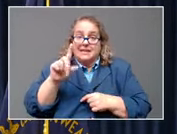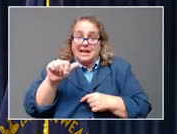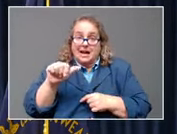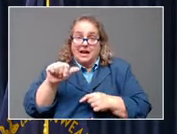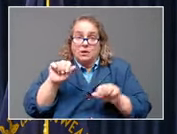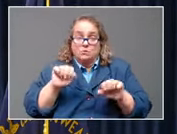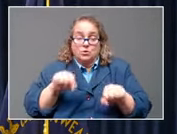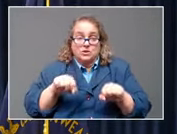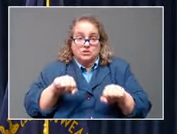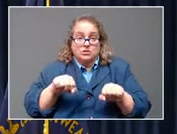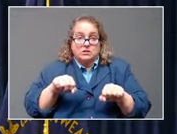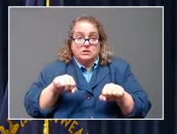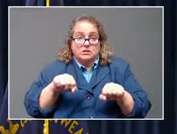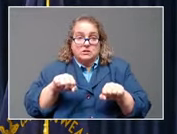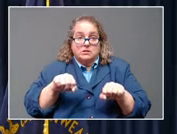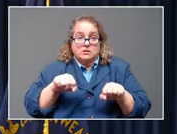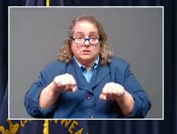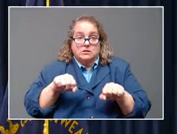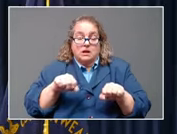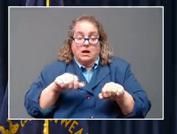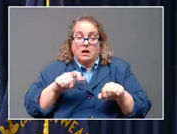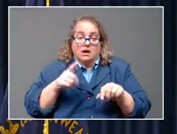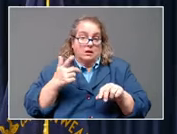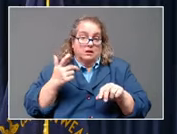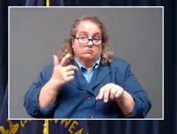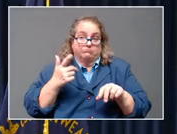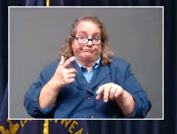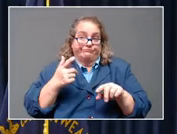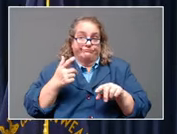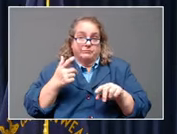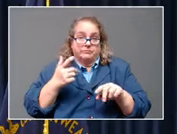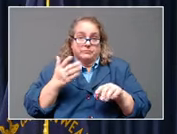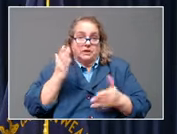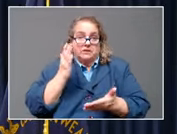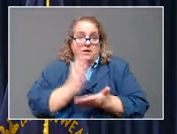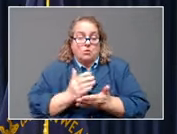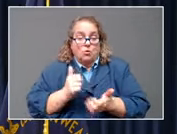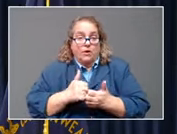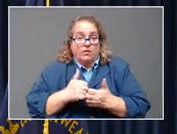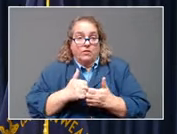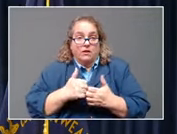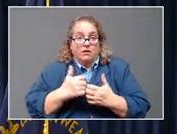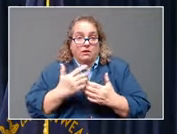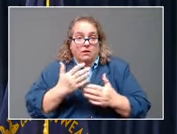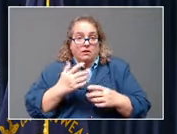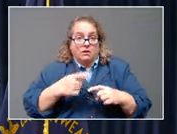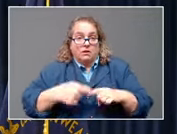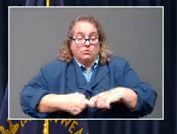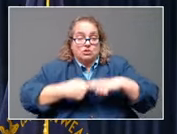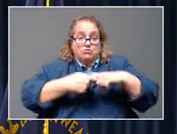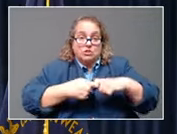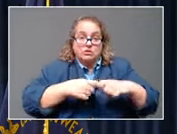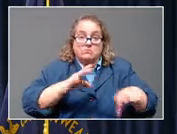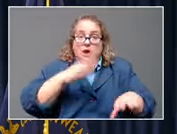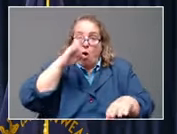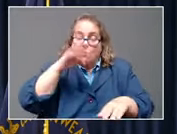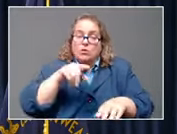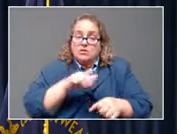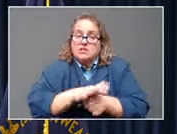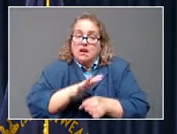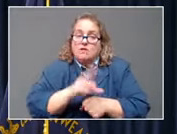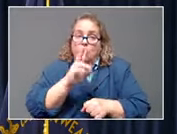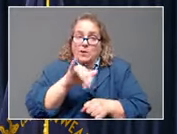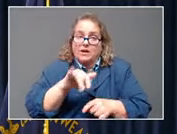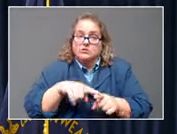potentially lifting restrictions. I'd like to think that there are enough ways to test blood to where we wouldn't have